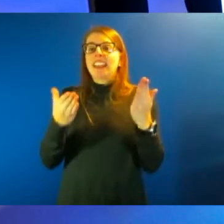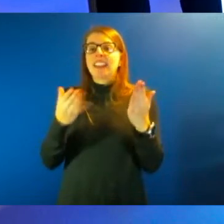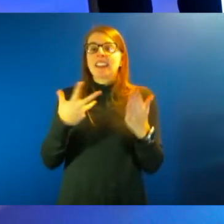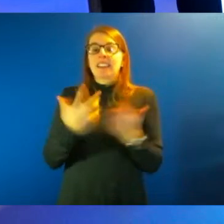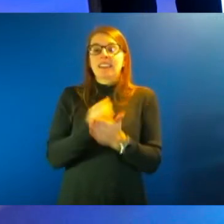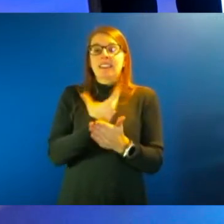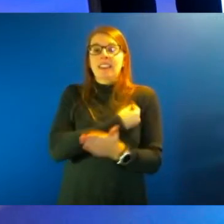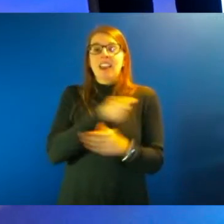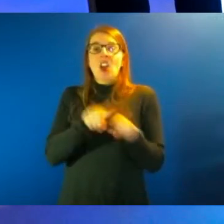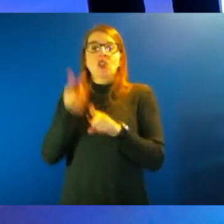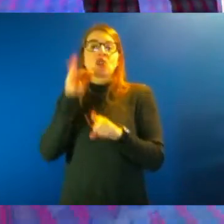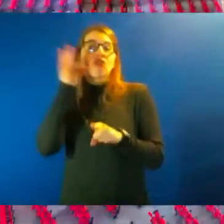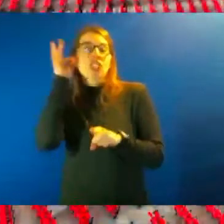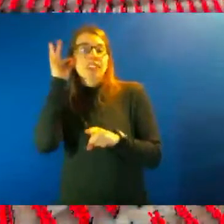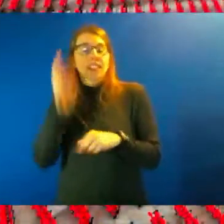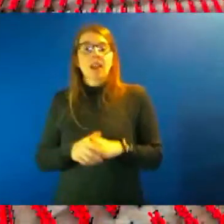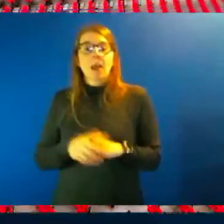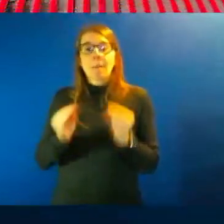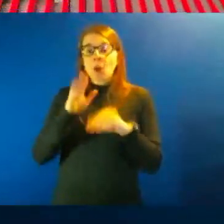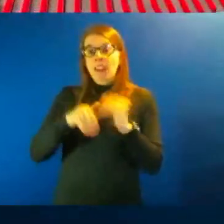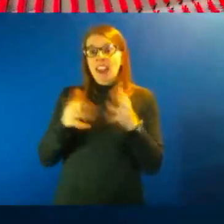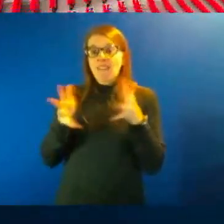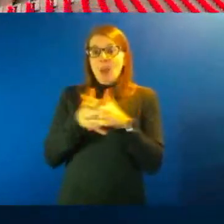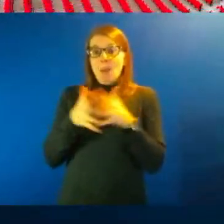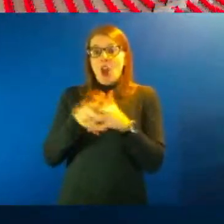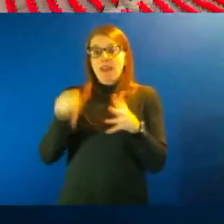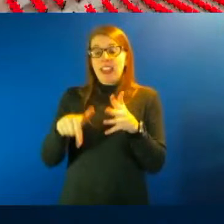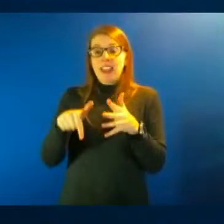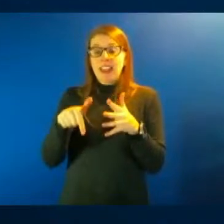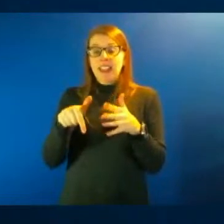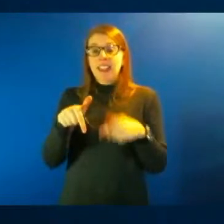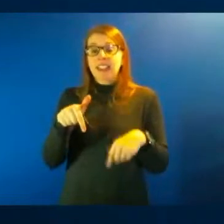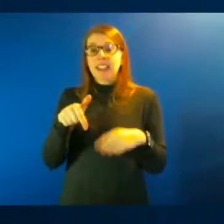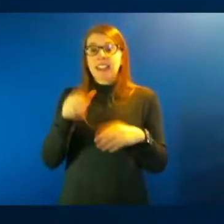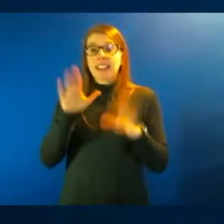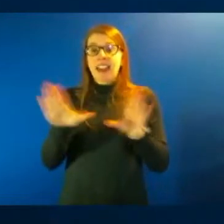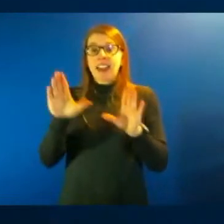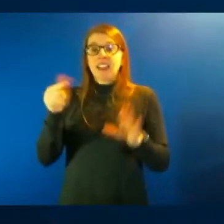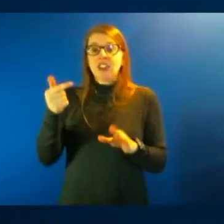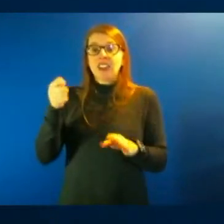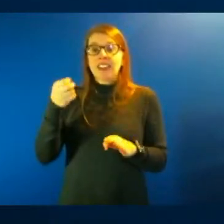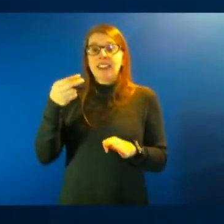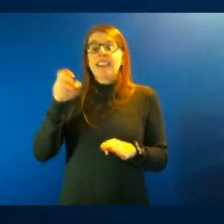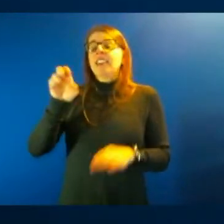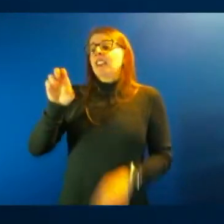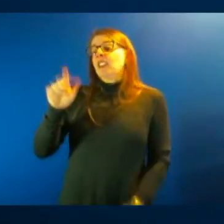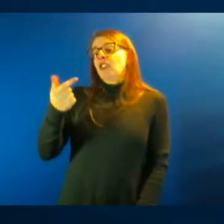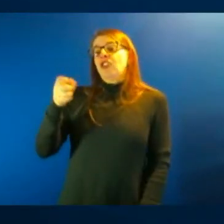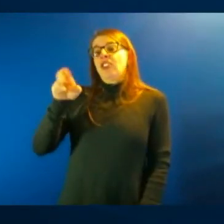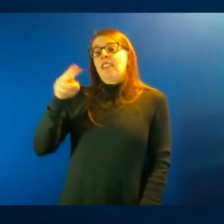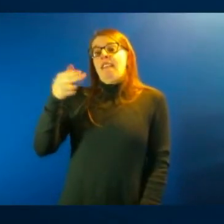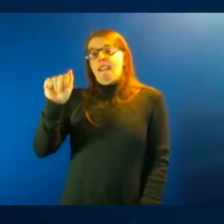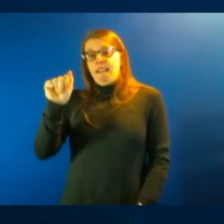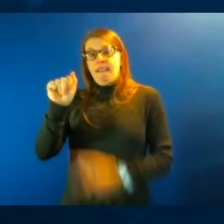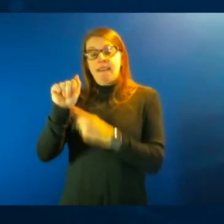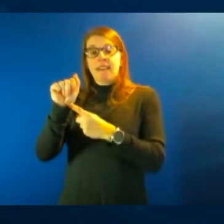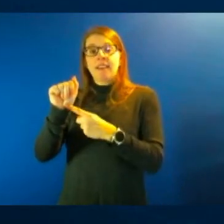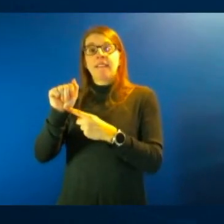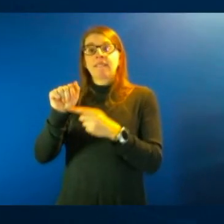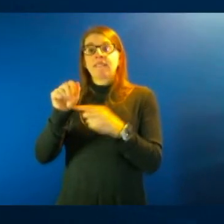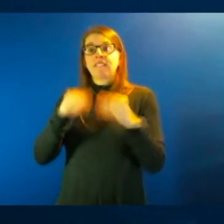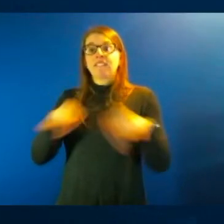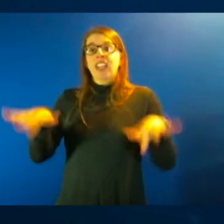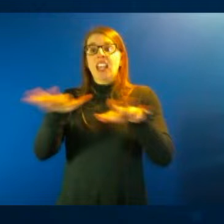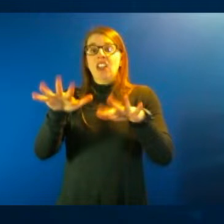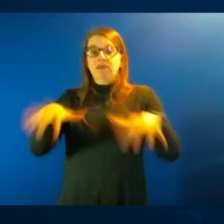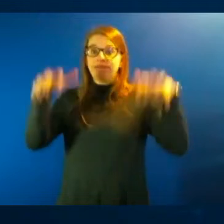this out. There is more than just football this Sunday at GEHA Field at Arrowhead Stadium, even though this is a big game for the Chiefs as they take on the Dallas